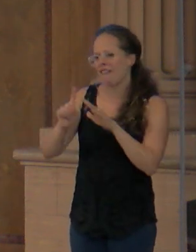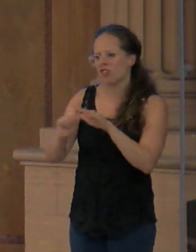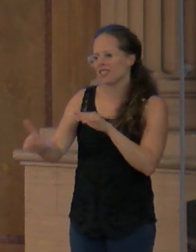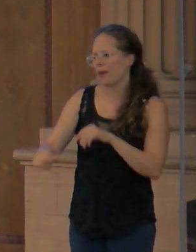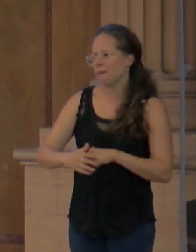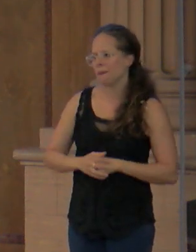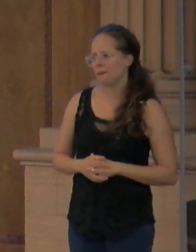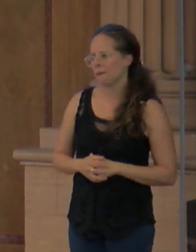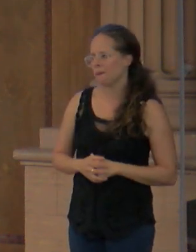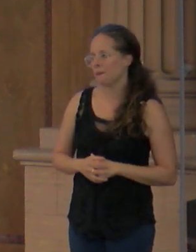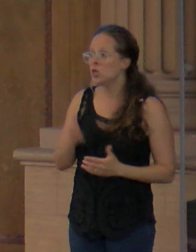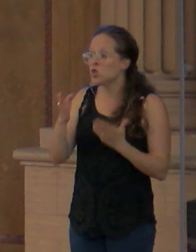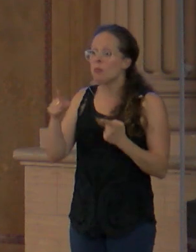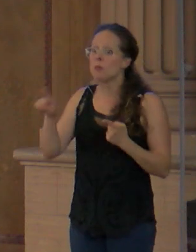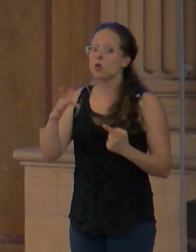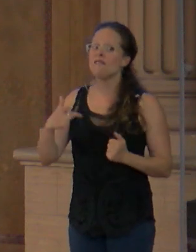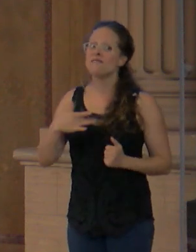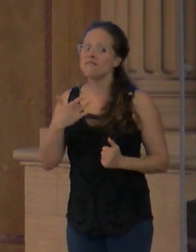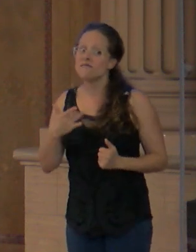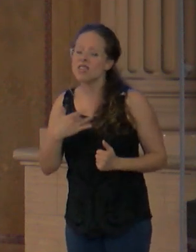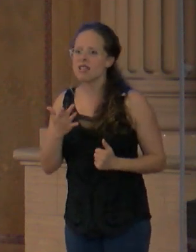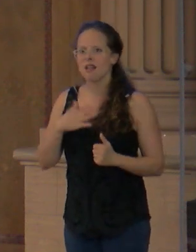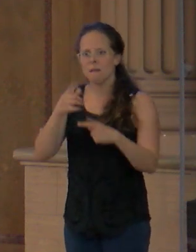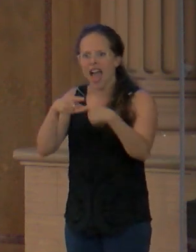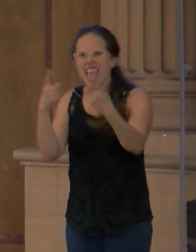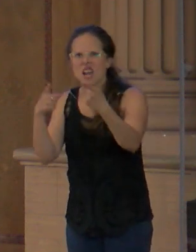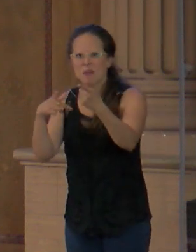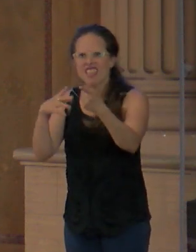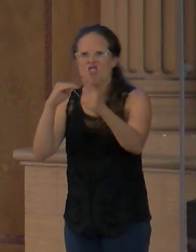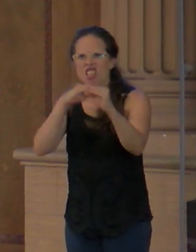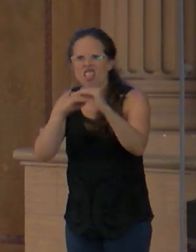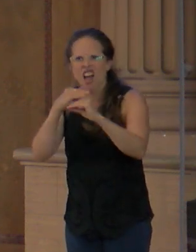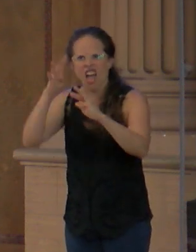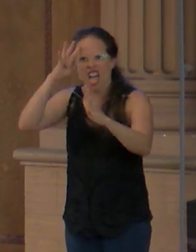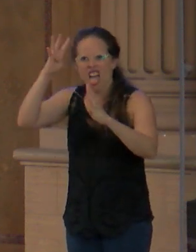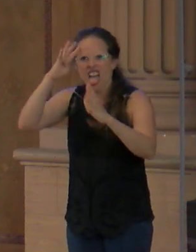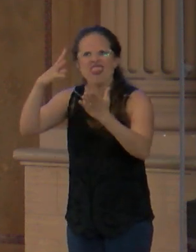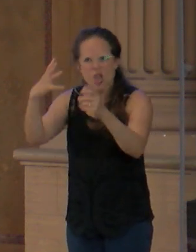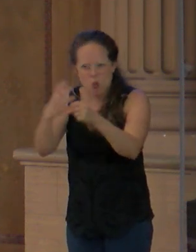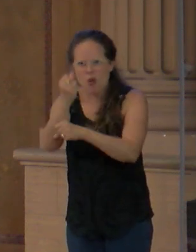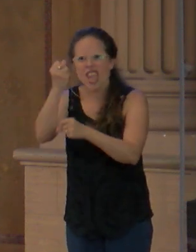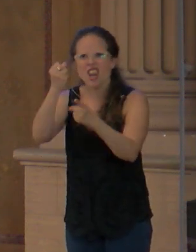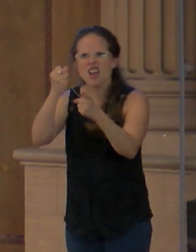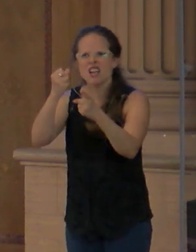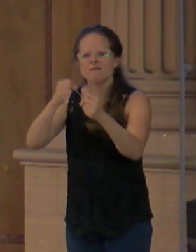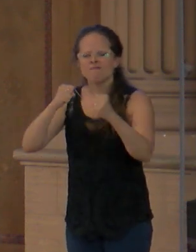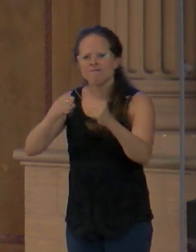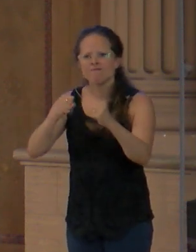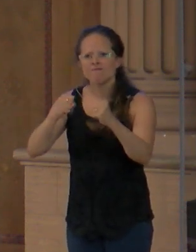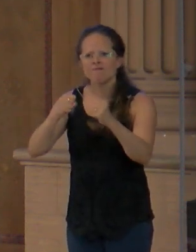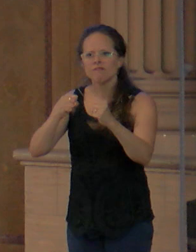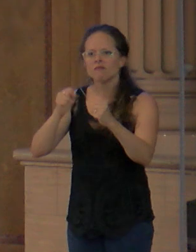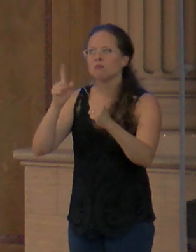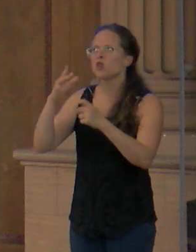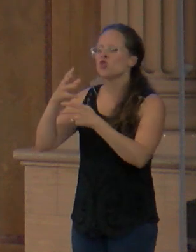So you might feel like your enemy is going to win because they can lie and you can't, but we do have to trust the justice of the Lord.